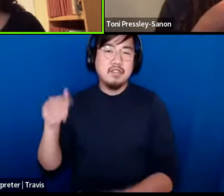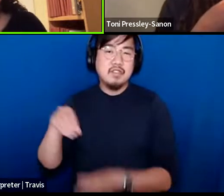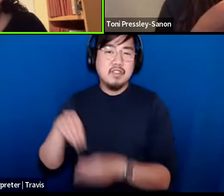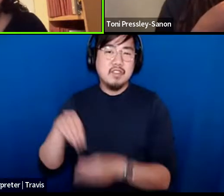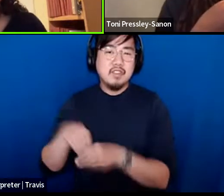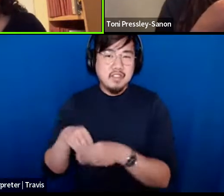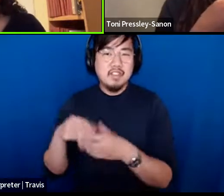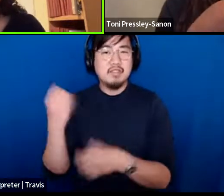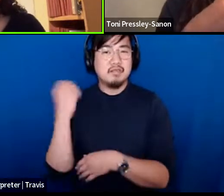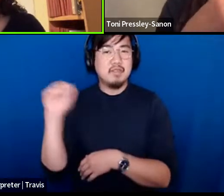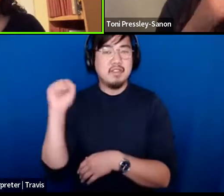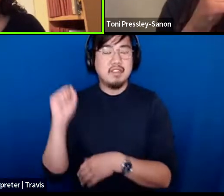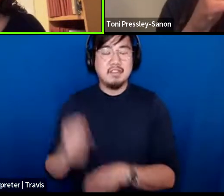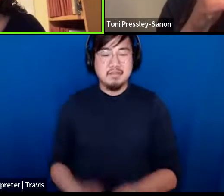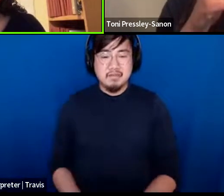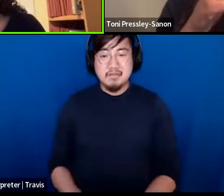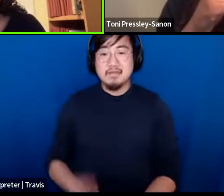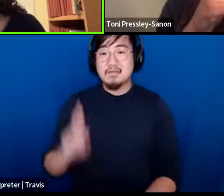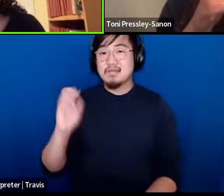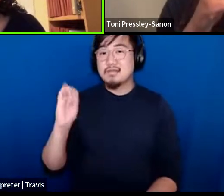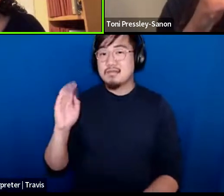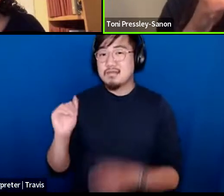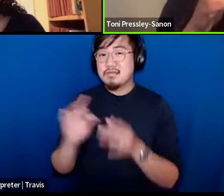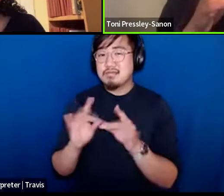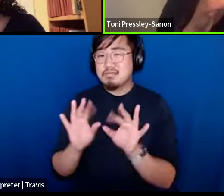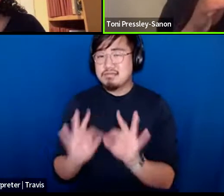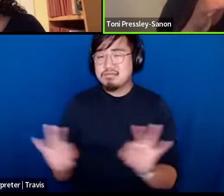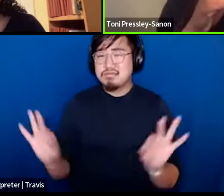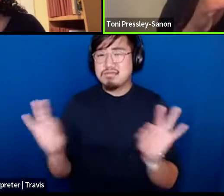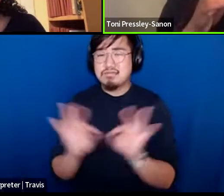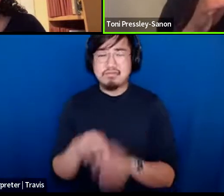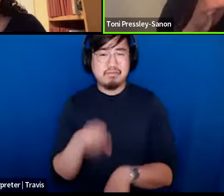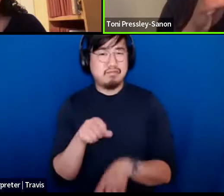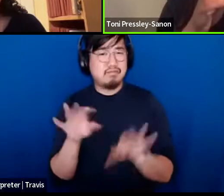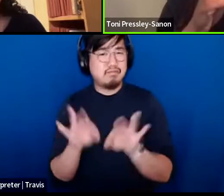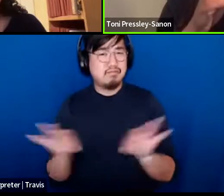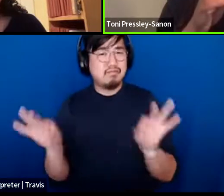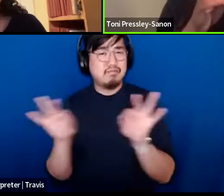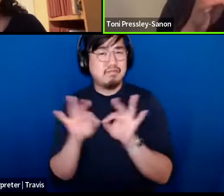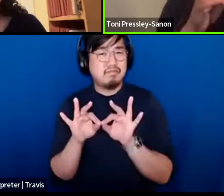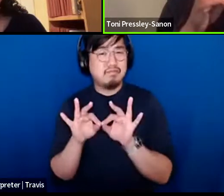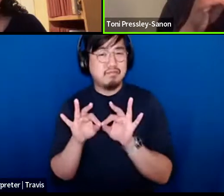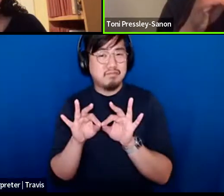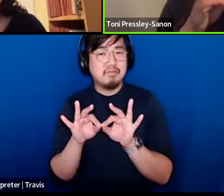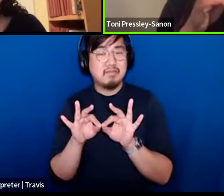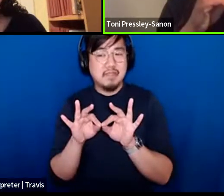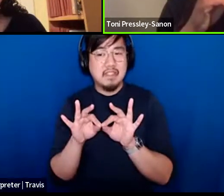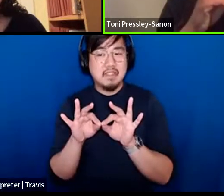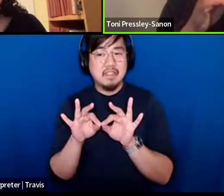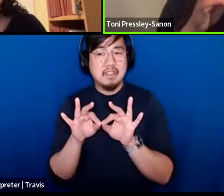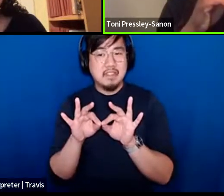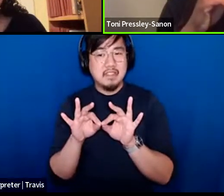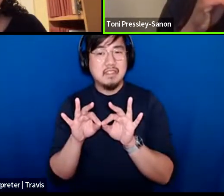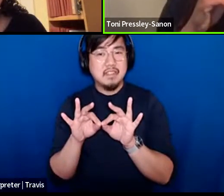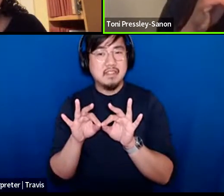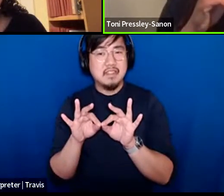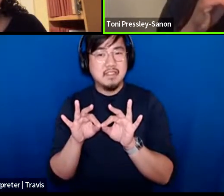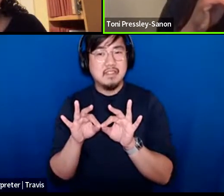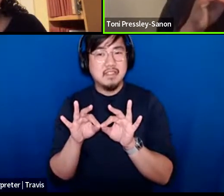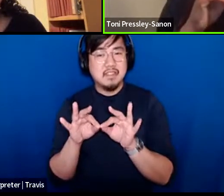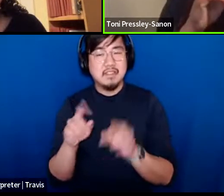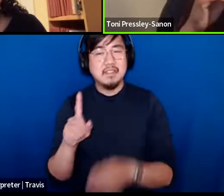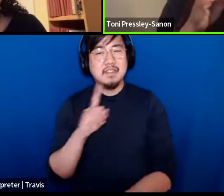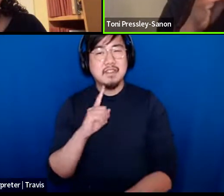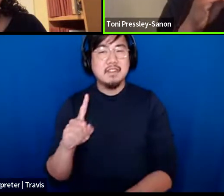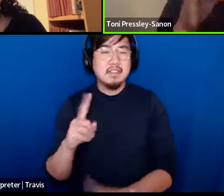So important. Yes, so important to be able to be with our loved ones and be with